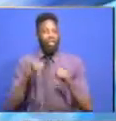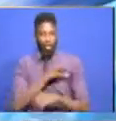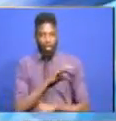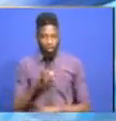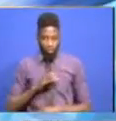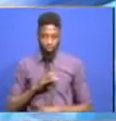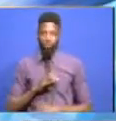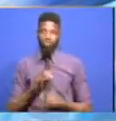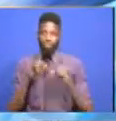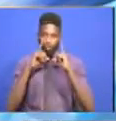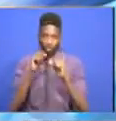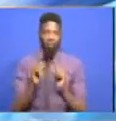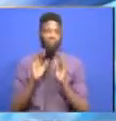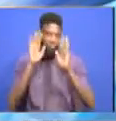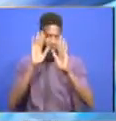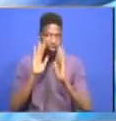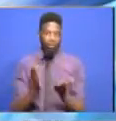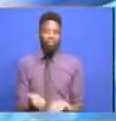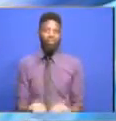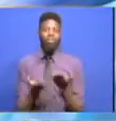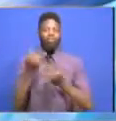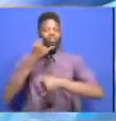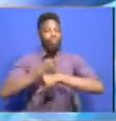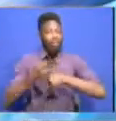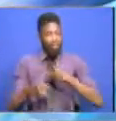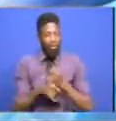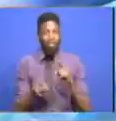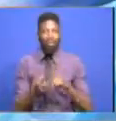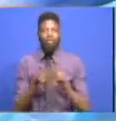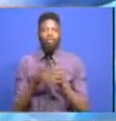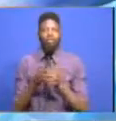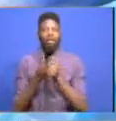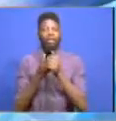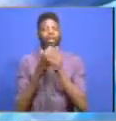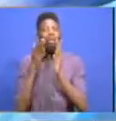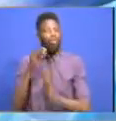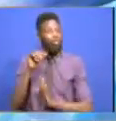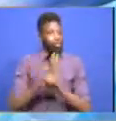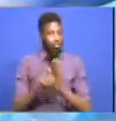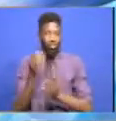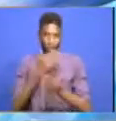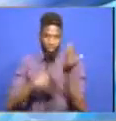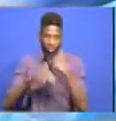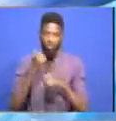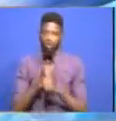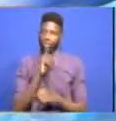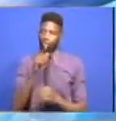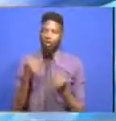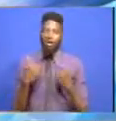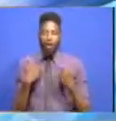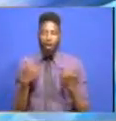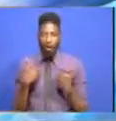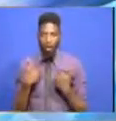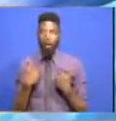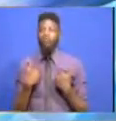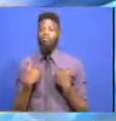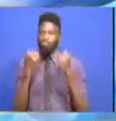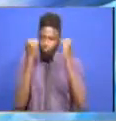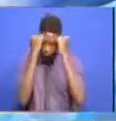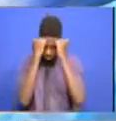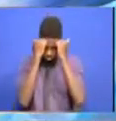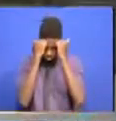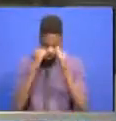to improve the current infrastructure and leadership of the university to enhance provision of higher education in the county.